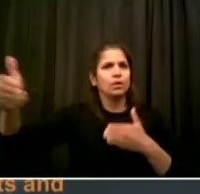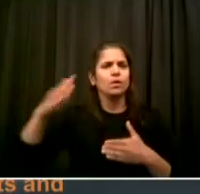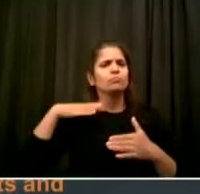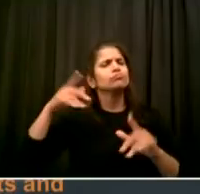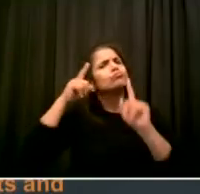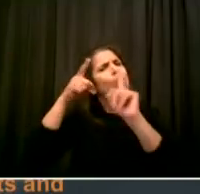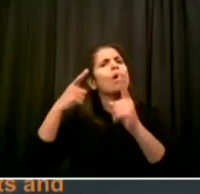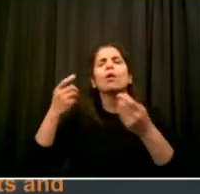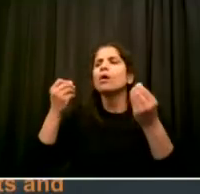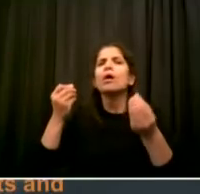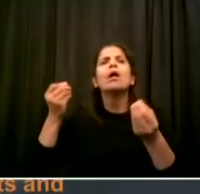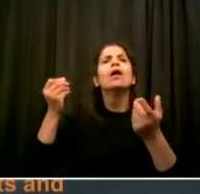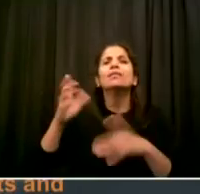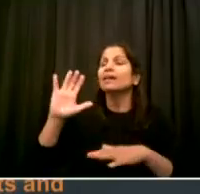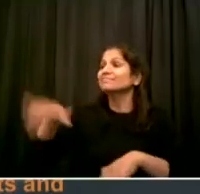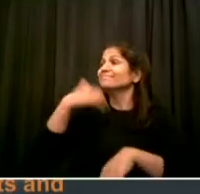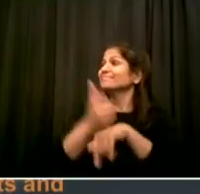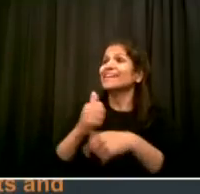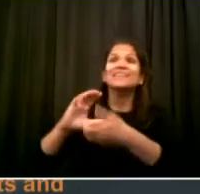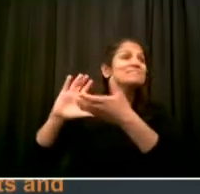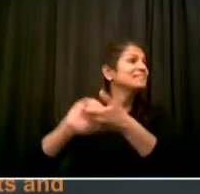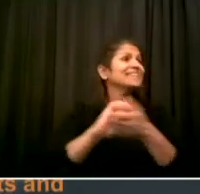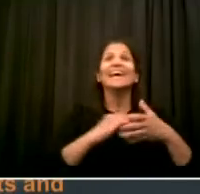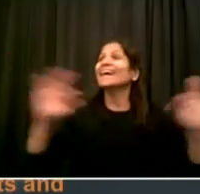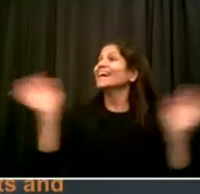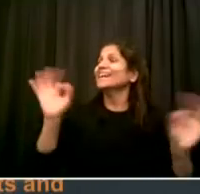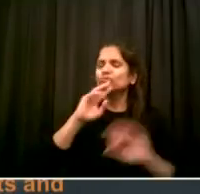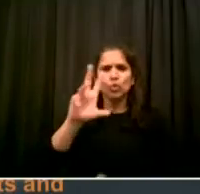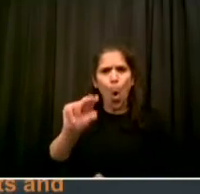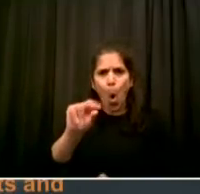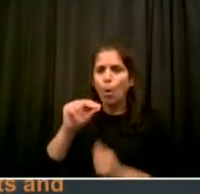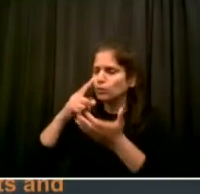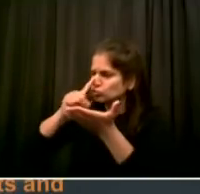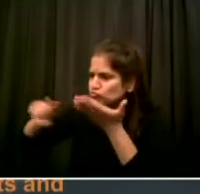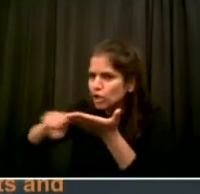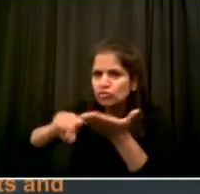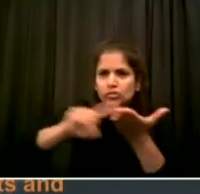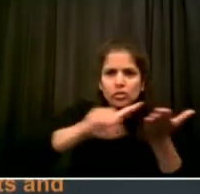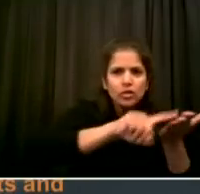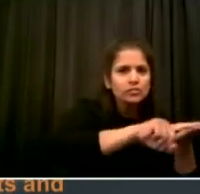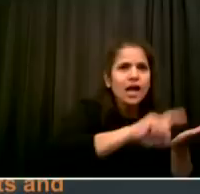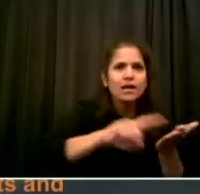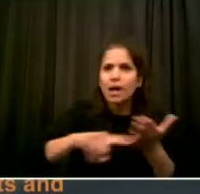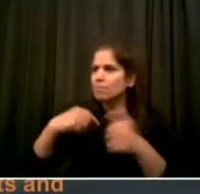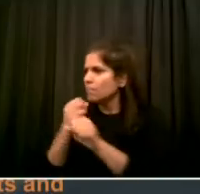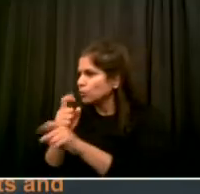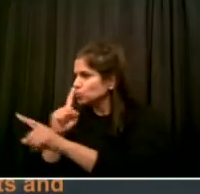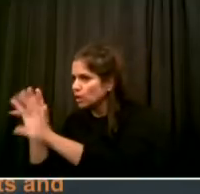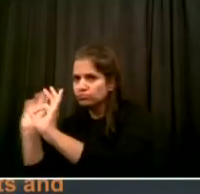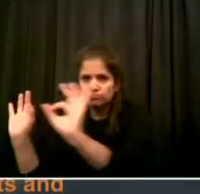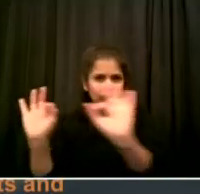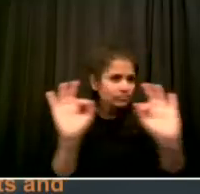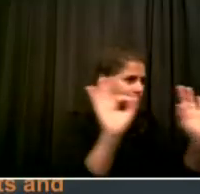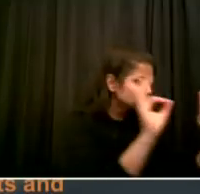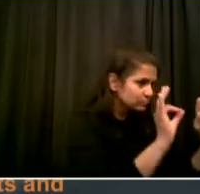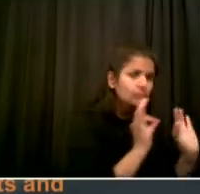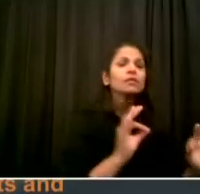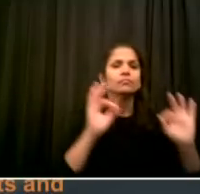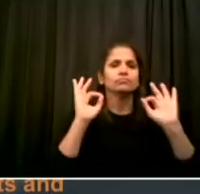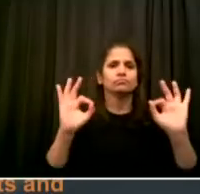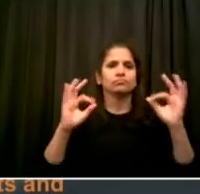be. I can't emphasize enough how important this will be in beating back this disease, because remember, the